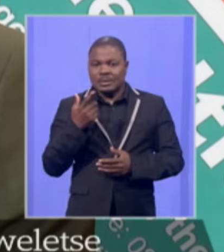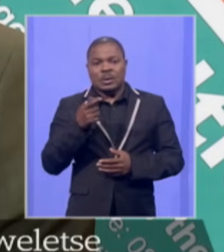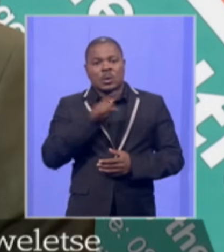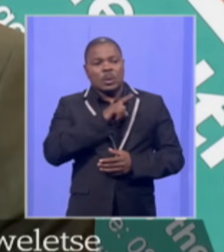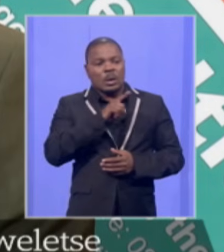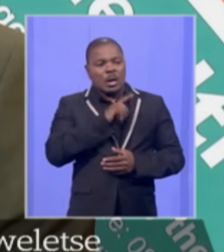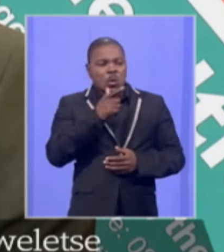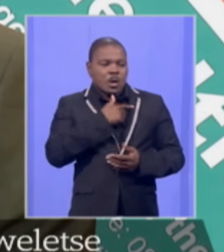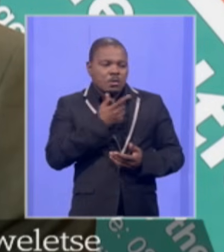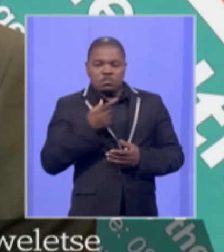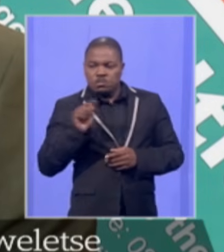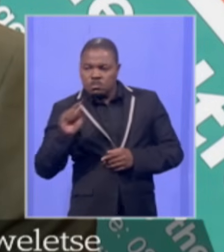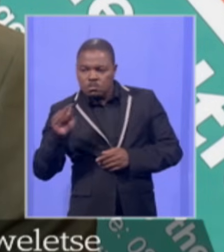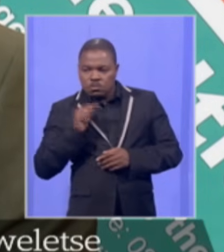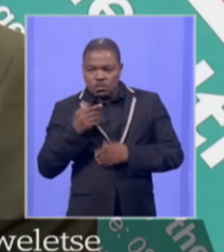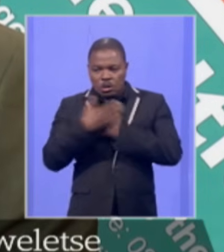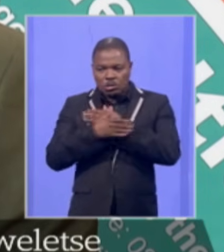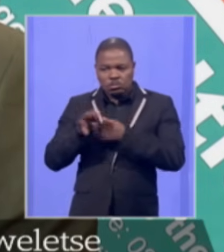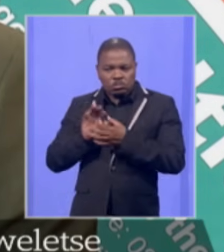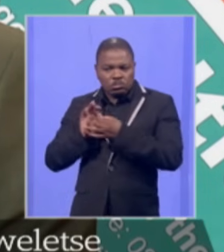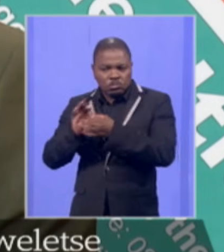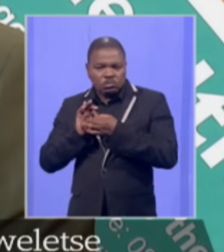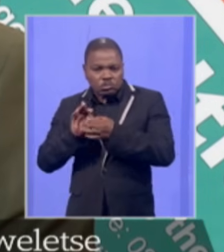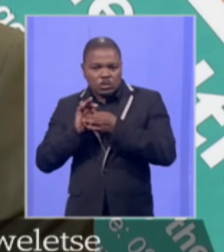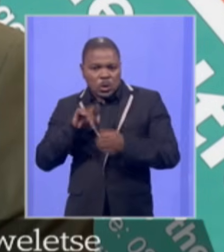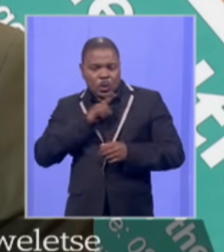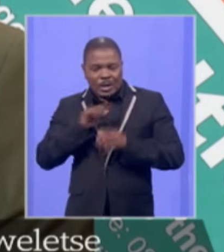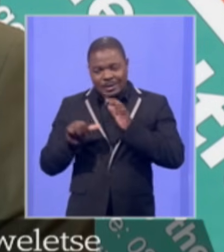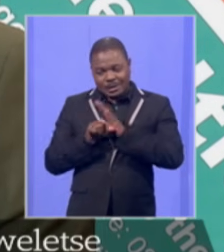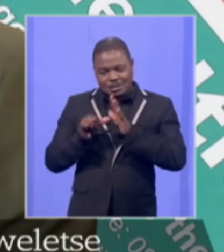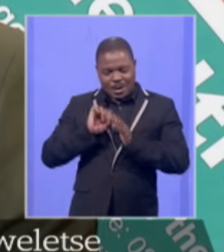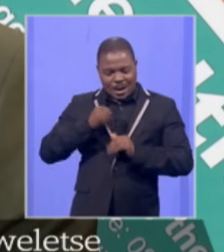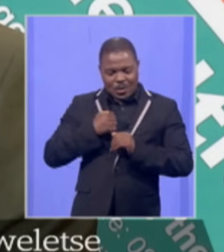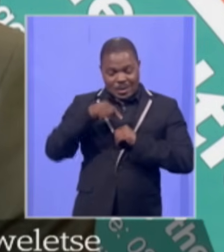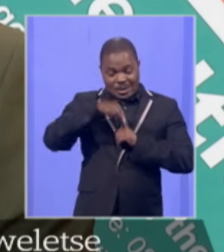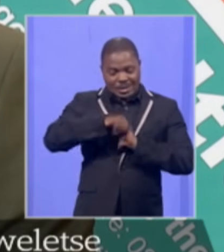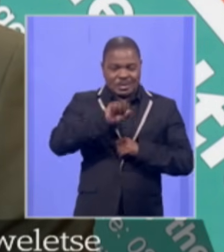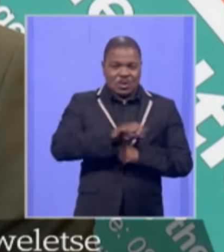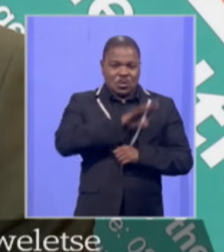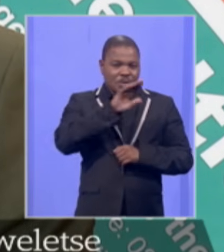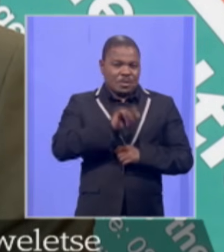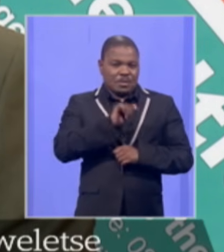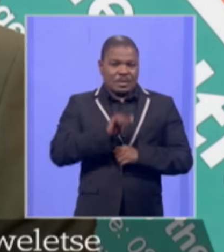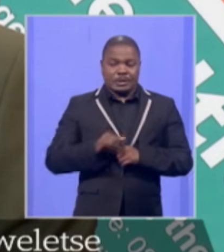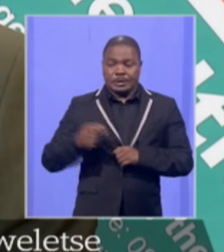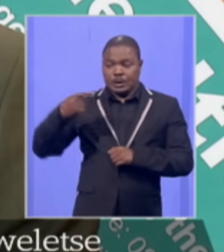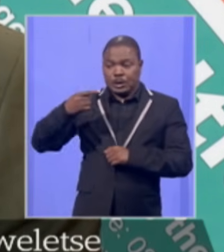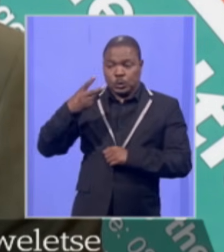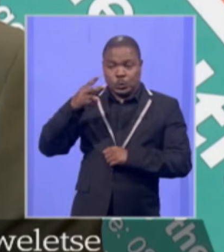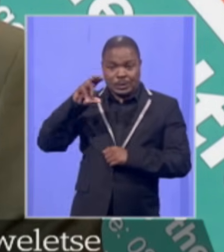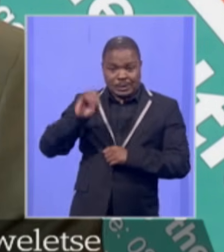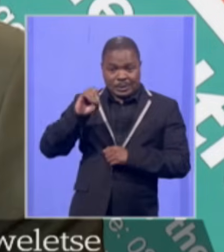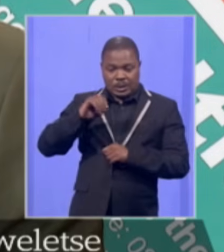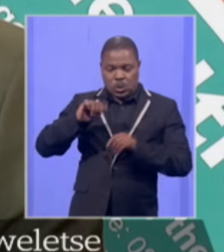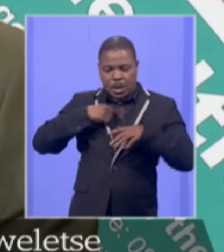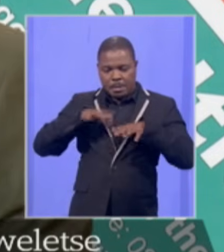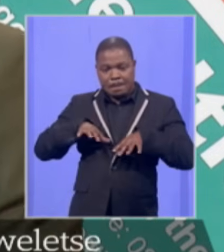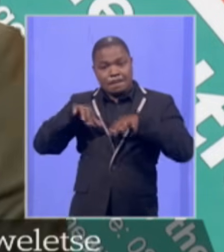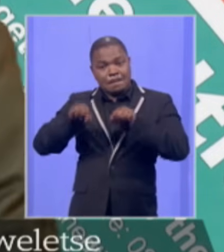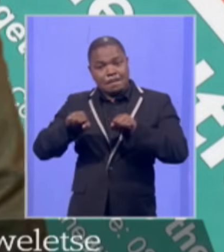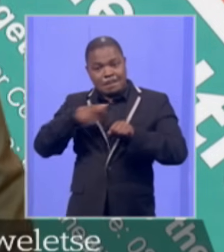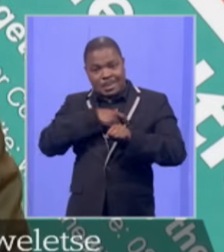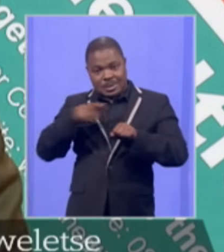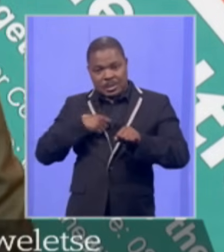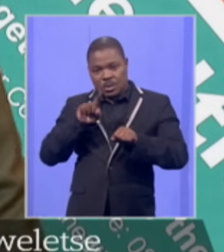arrangements where these allow for the pursuance of our national interests. In our presidency of the G20, as the recent engagements at